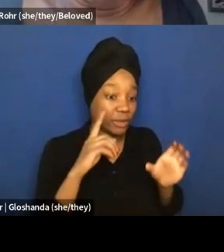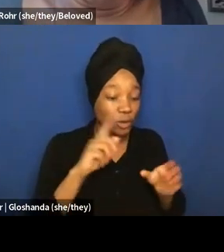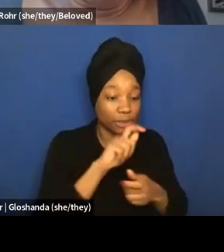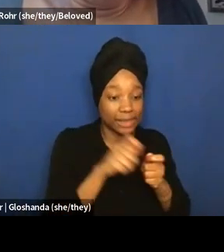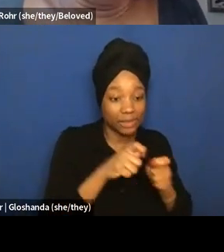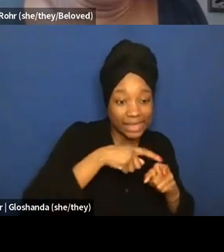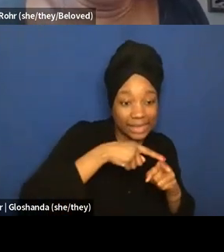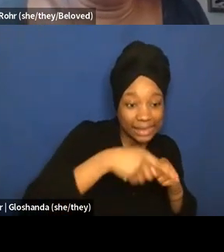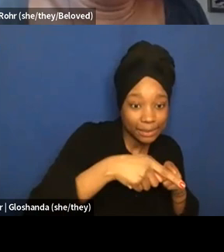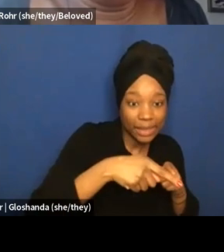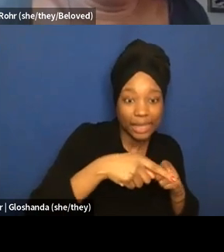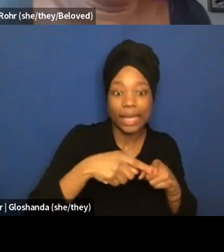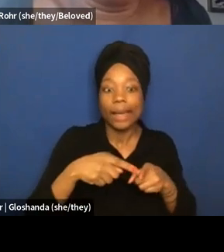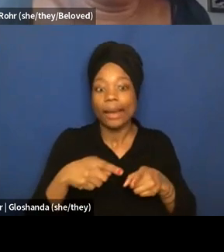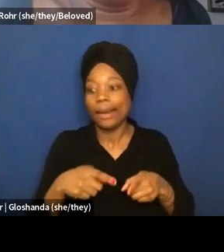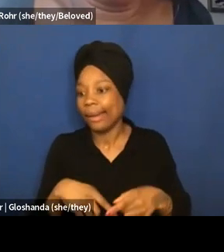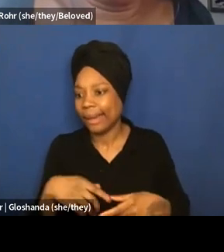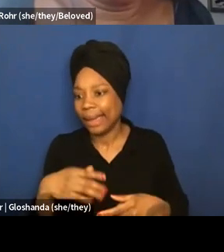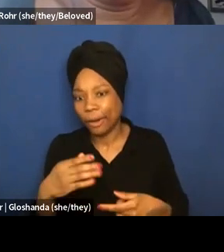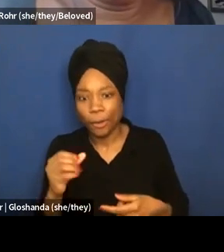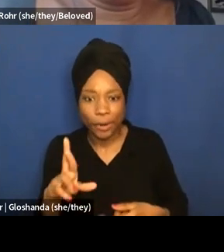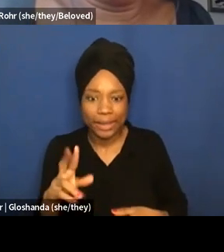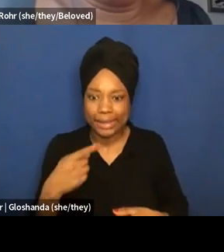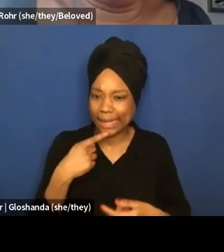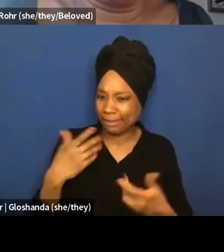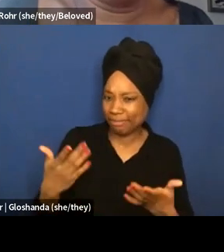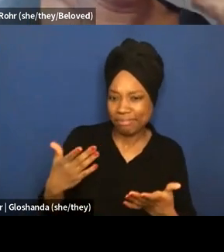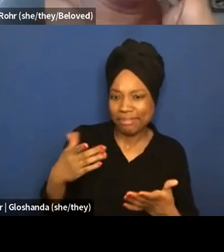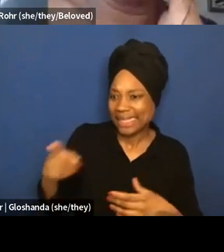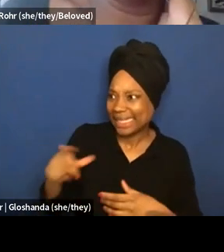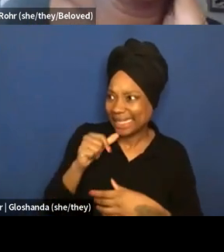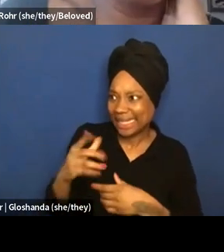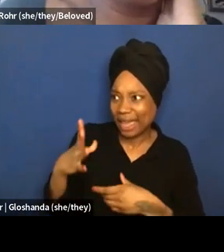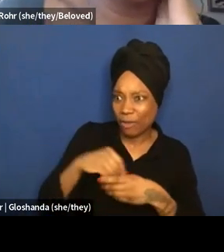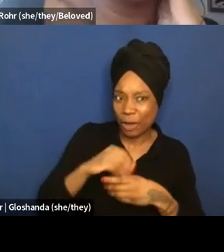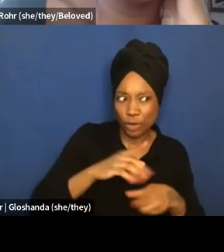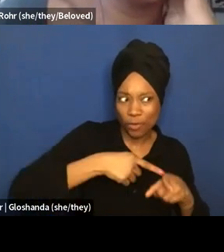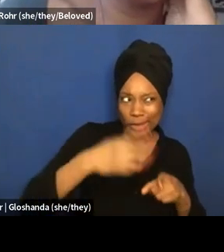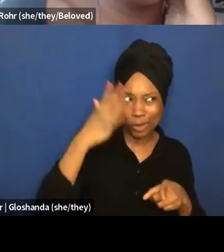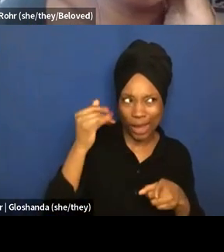and climate catastrophe not being in your field, so why would you think about it? It's not your responsibility.